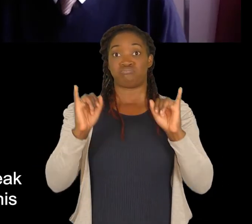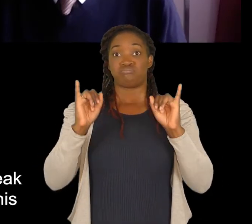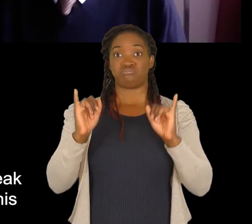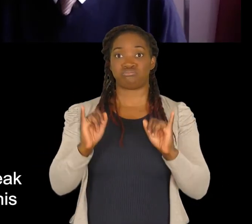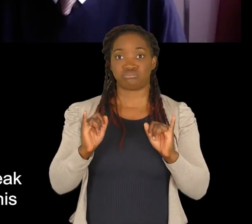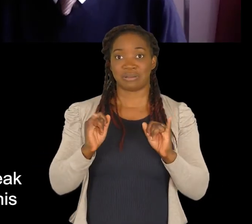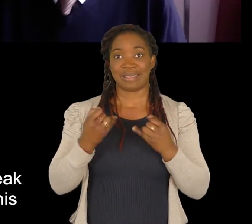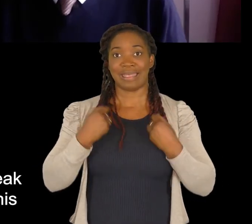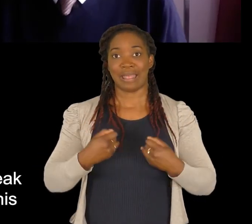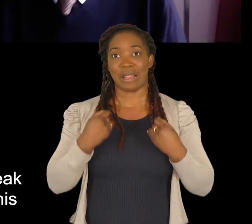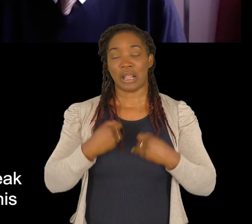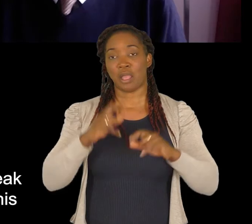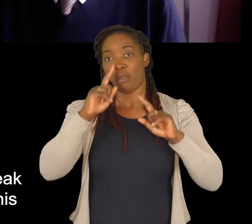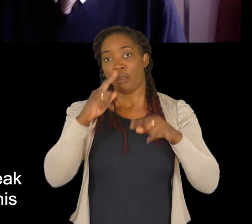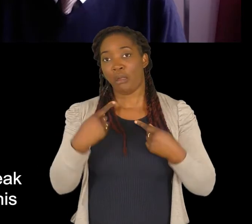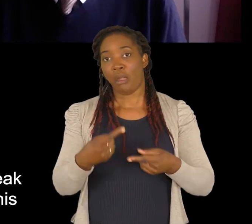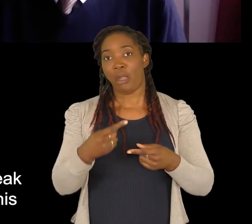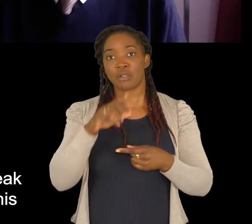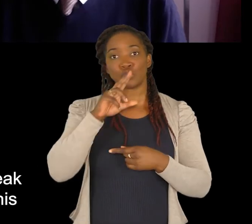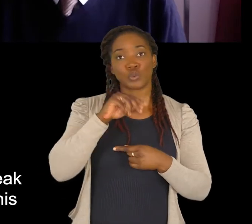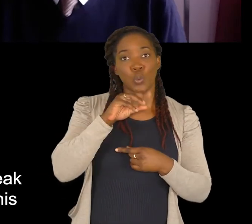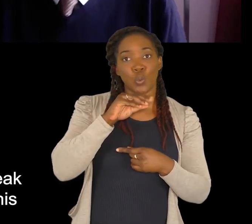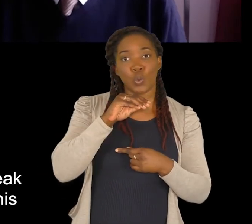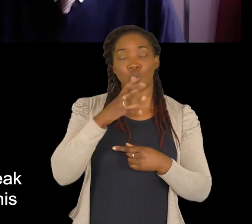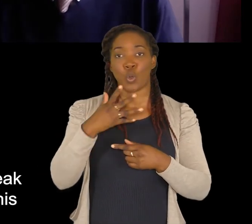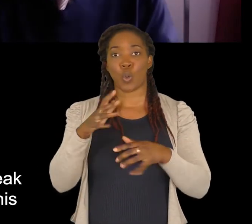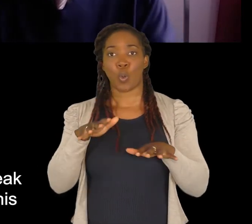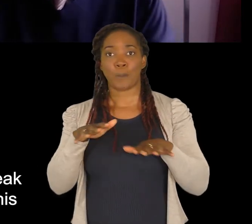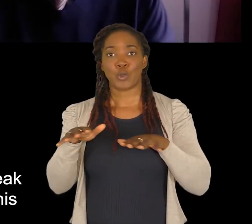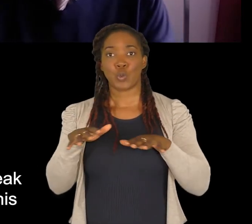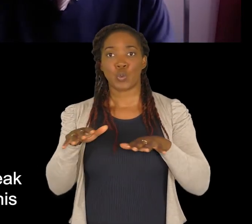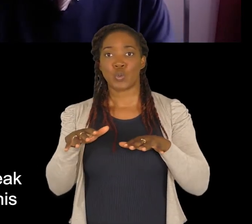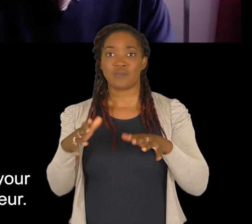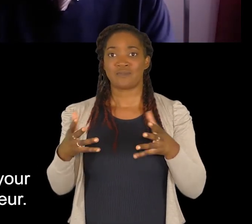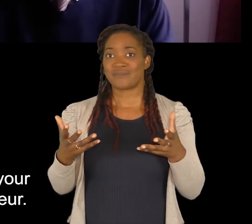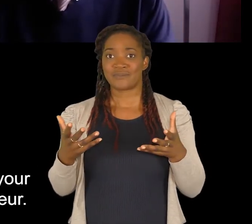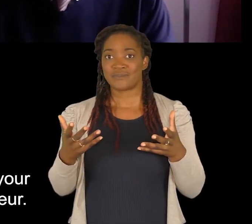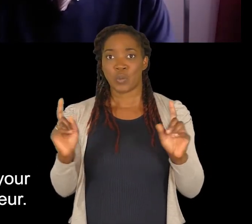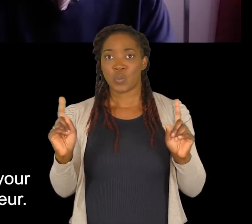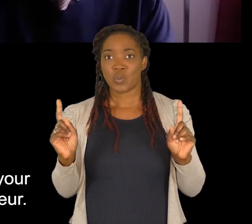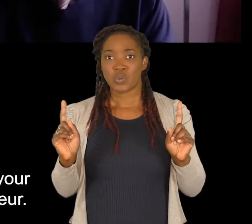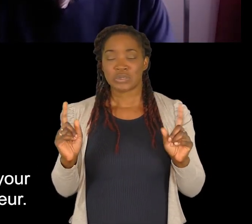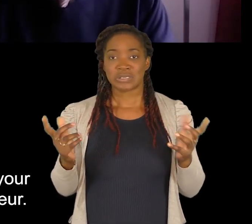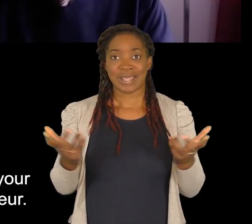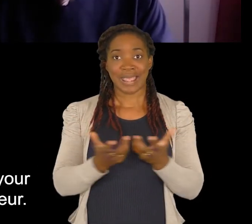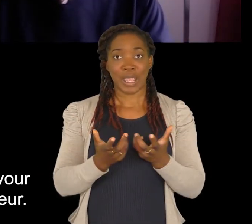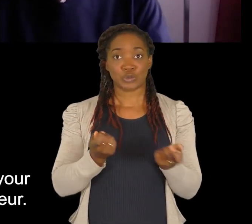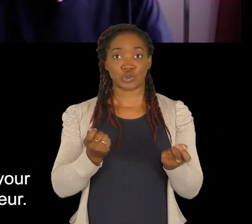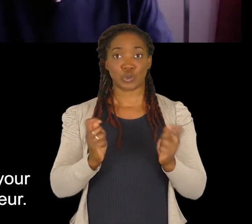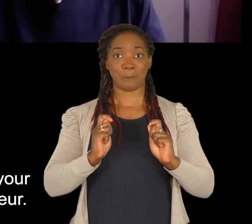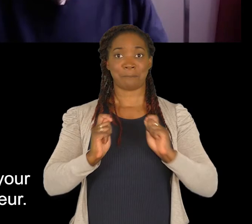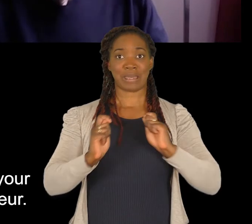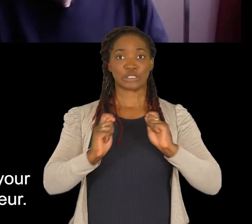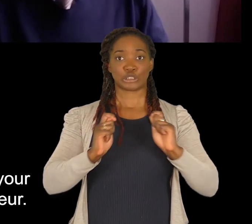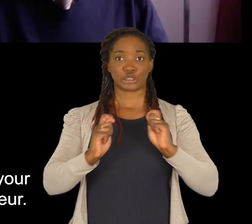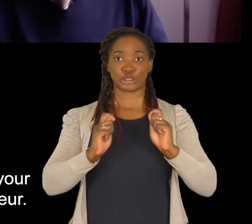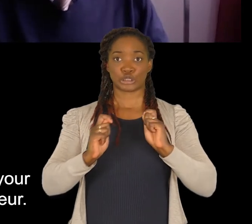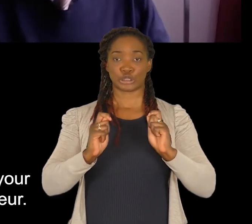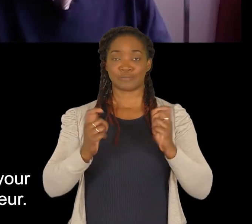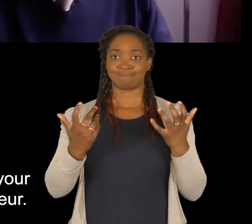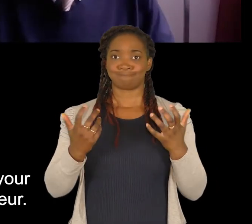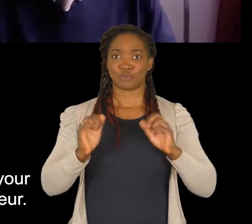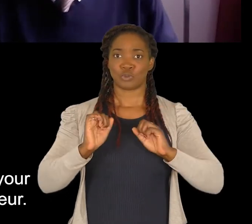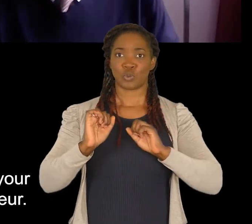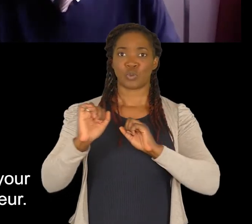being unable to speak or to move now, how would I deal with this? So this is really, I suppose, is how you are managing